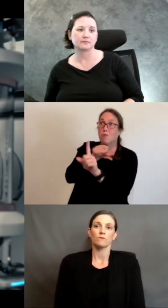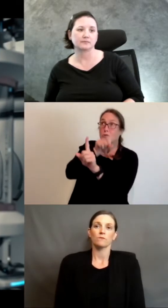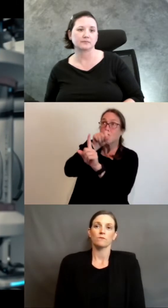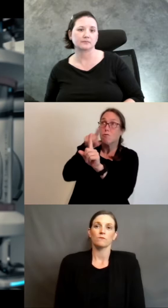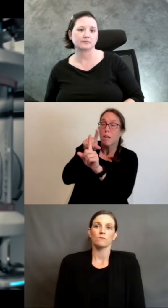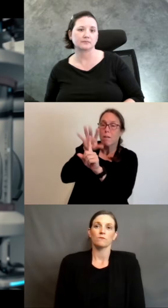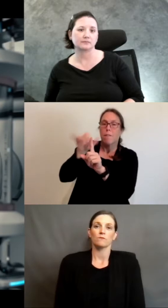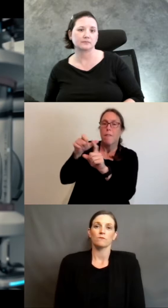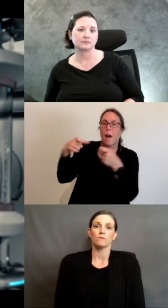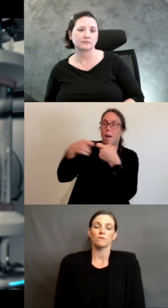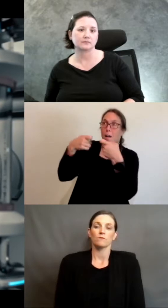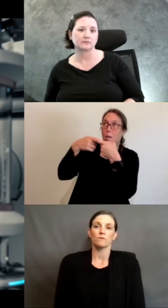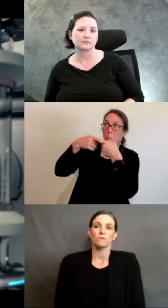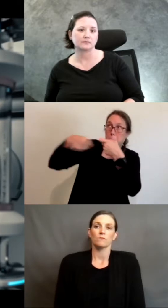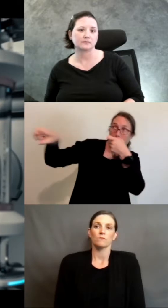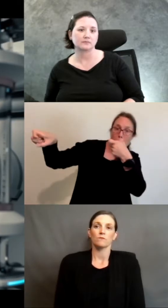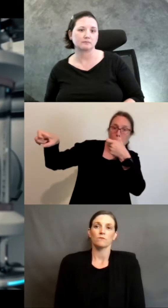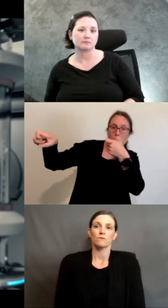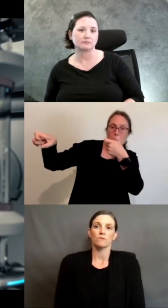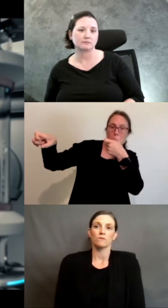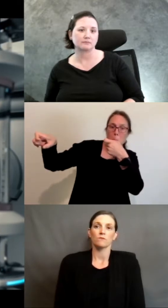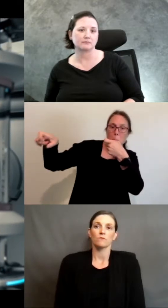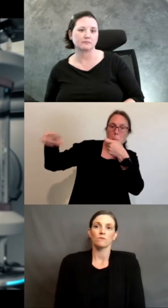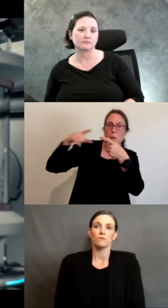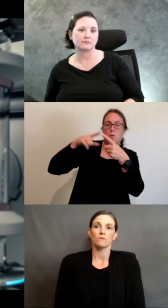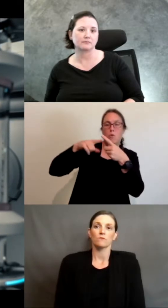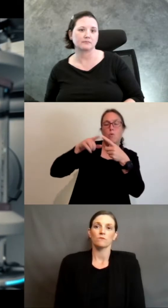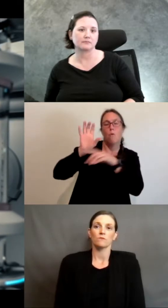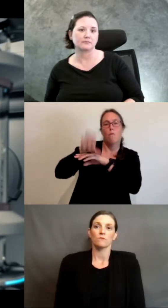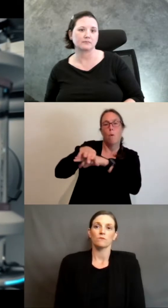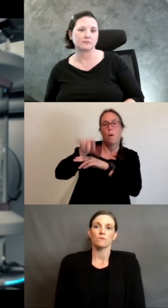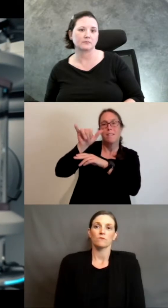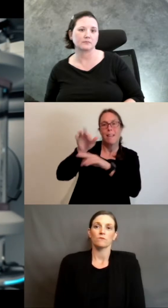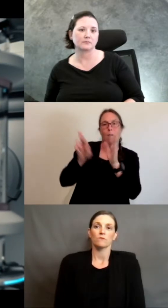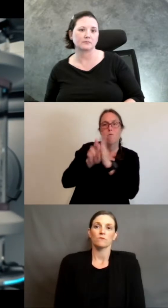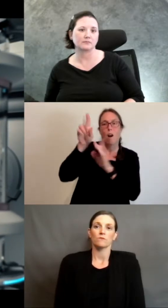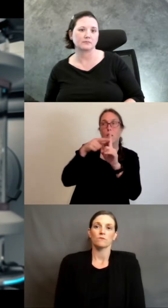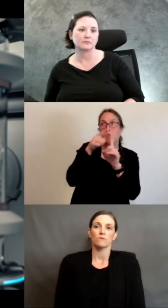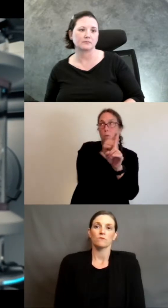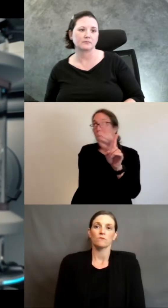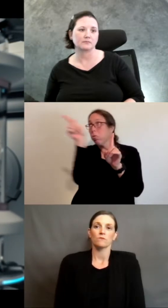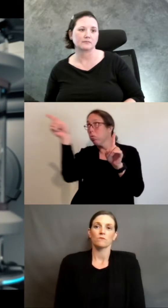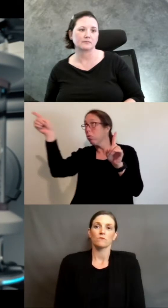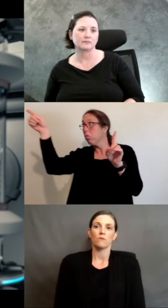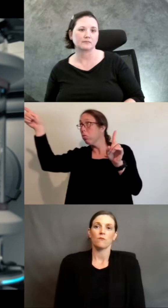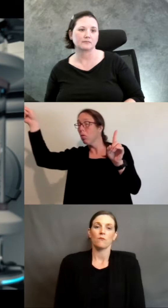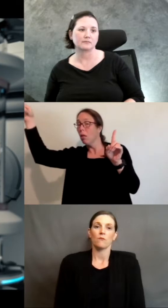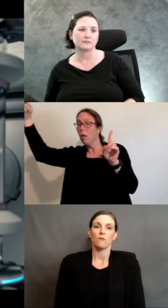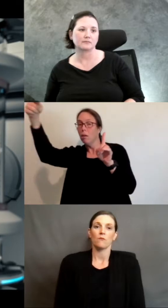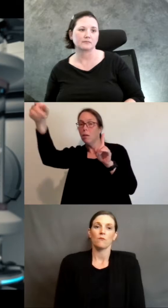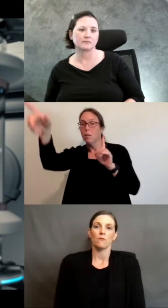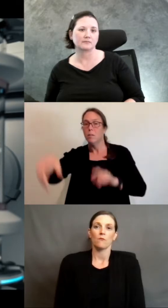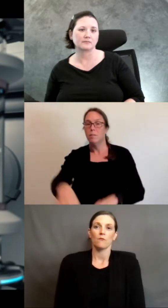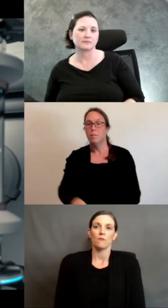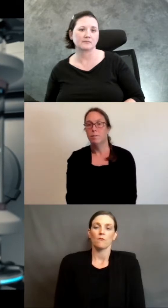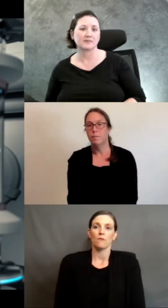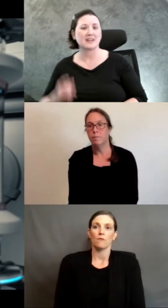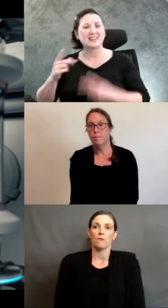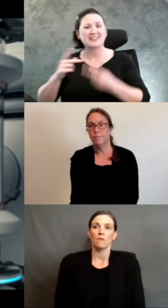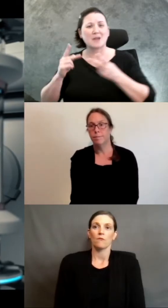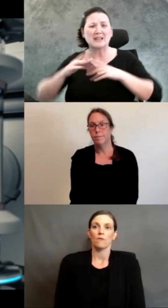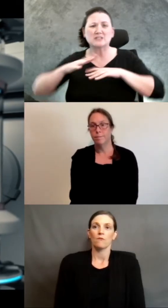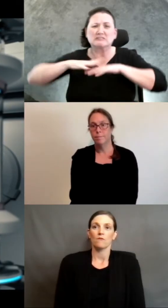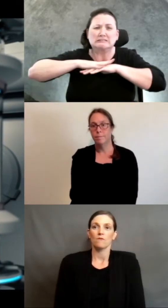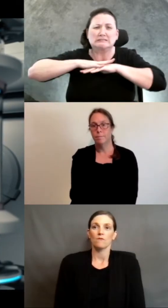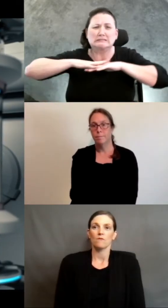relay interruption and take the Destiny off course. The place was unbelievably crowded, which was good. I slipped